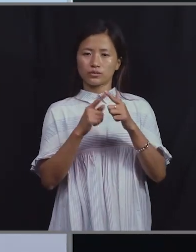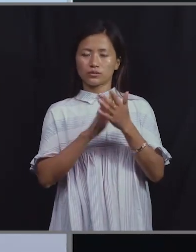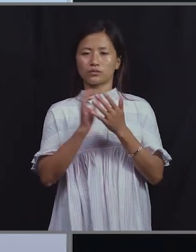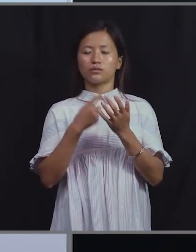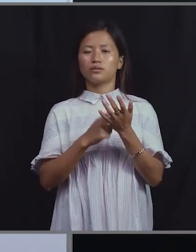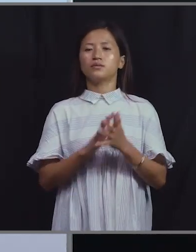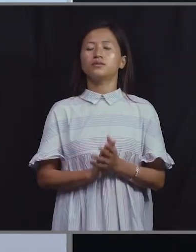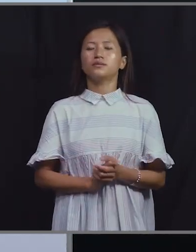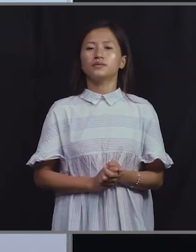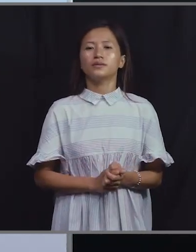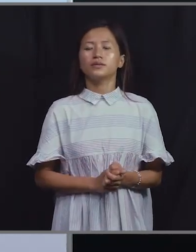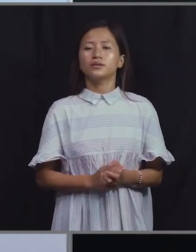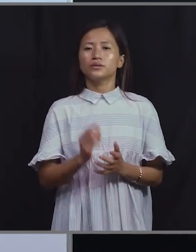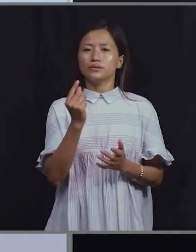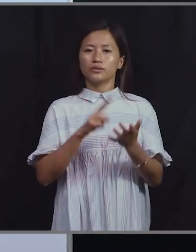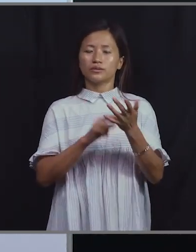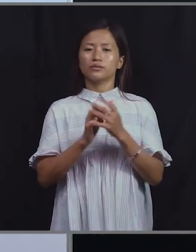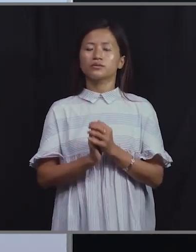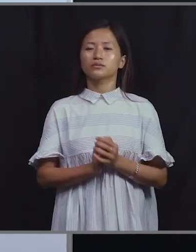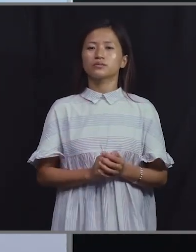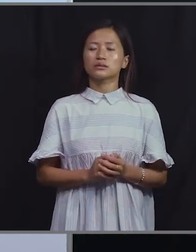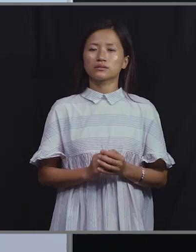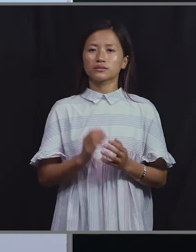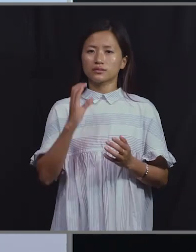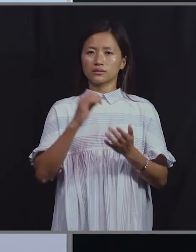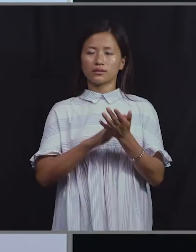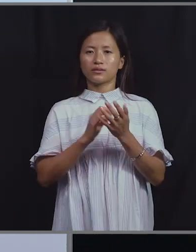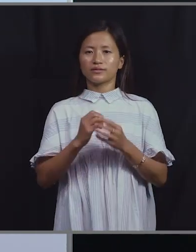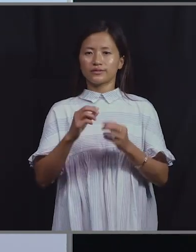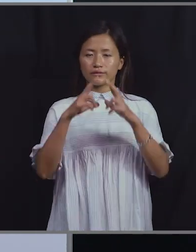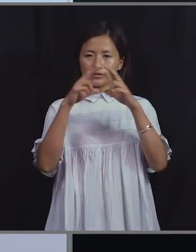Okay. When the UN was involved in this crisis, China,